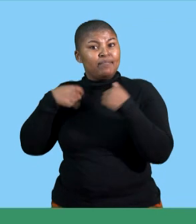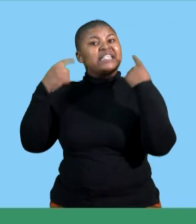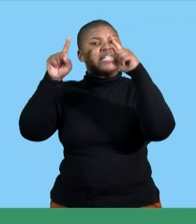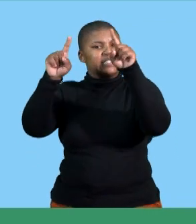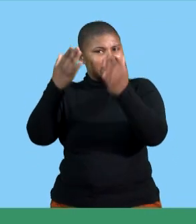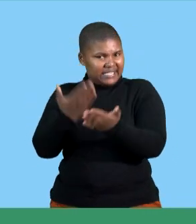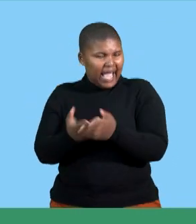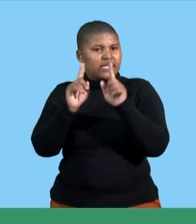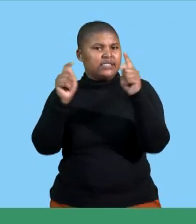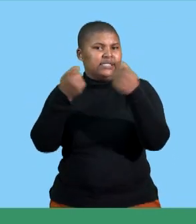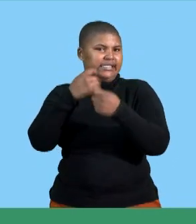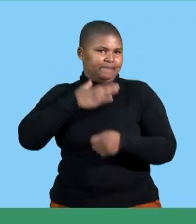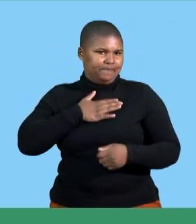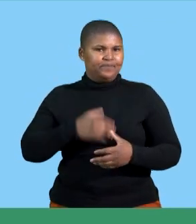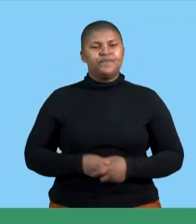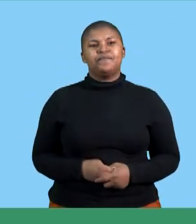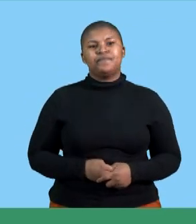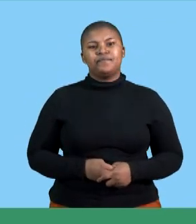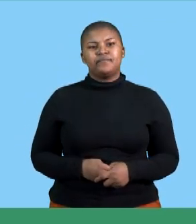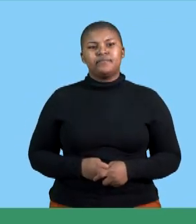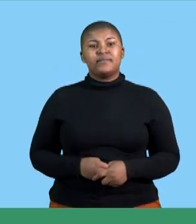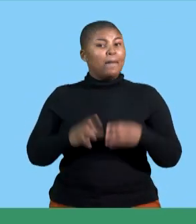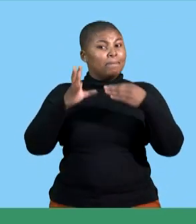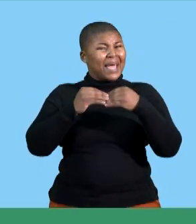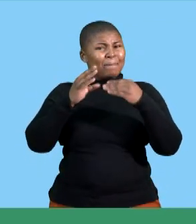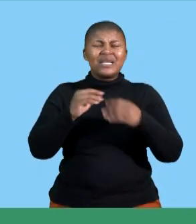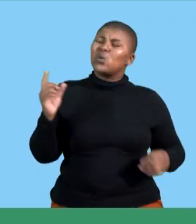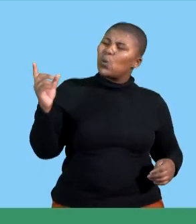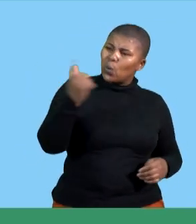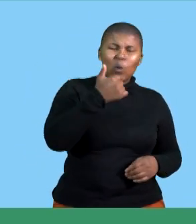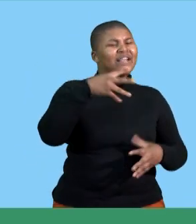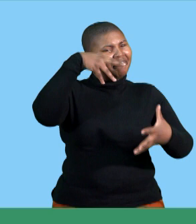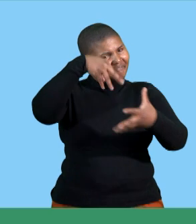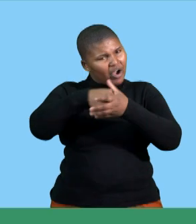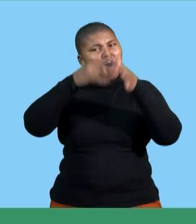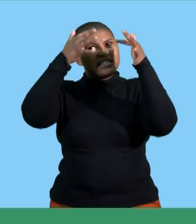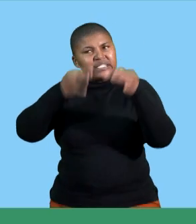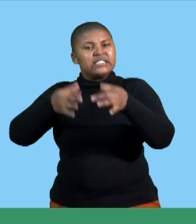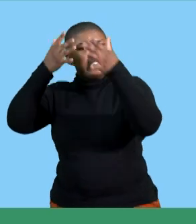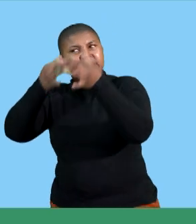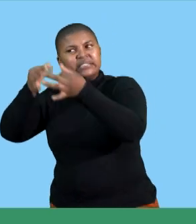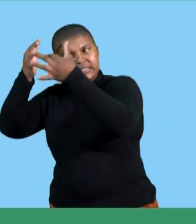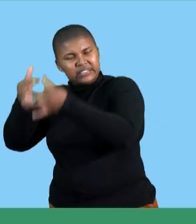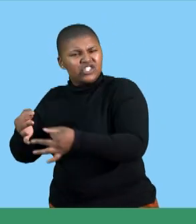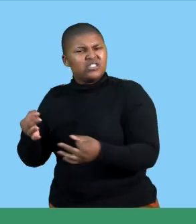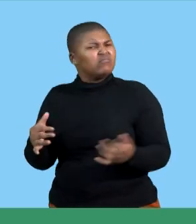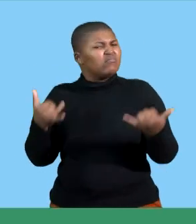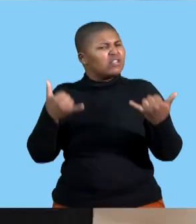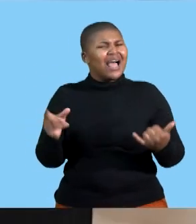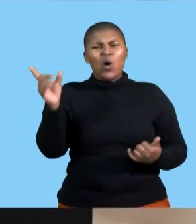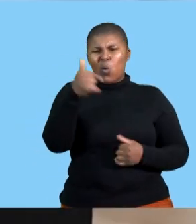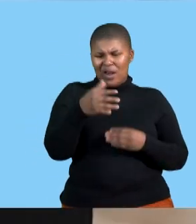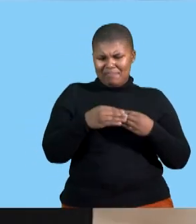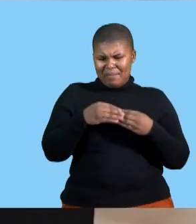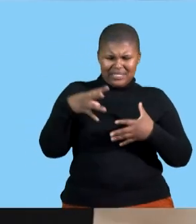All members take part in decision making. Why do all members take part in decision making? Because they know very well they are